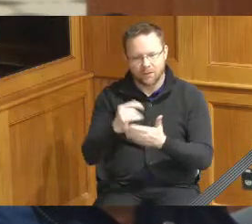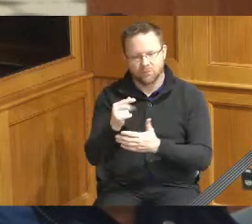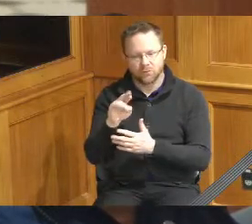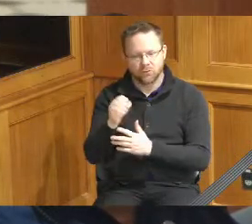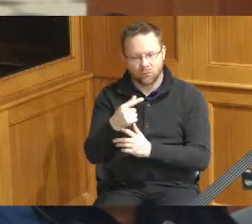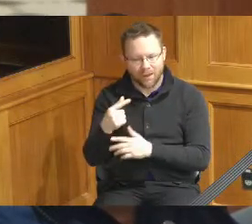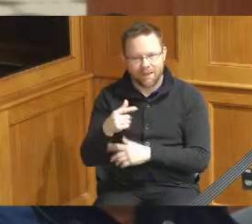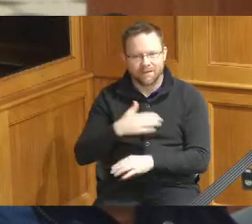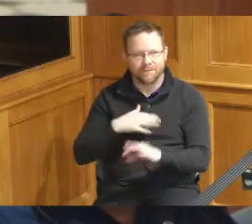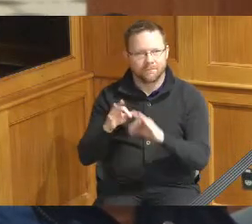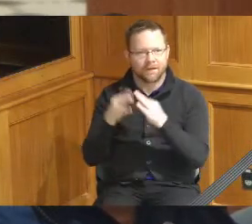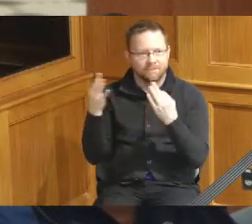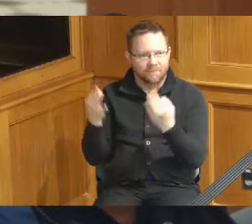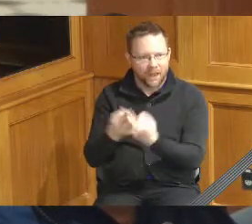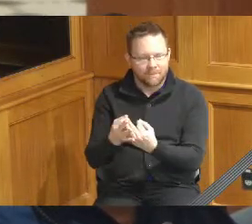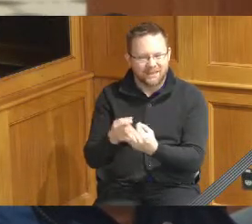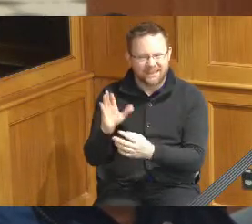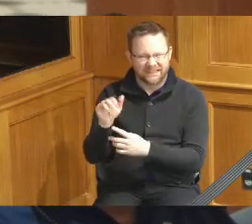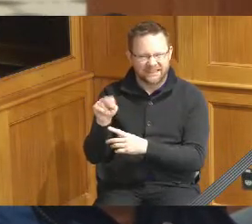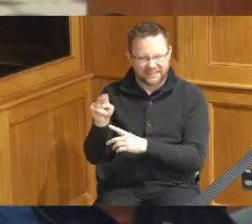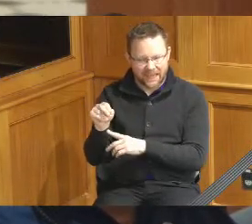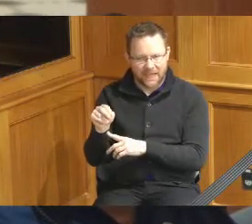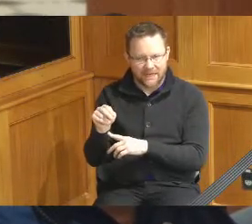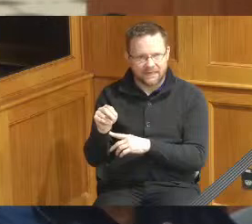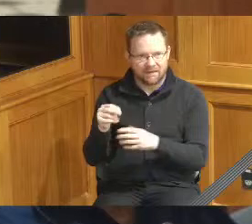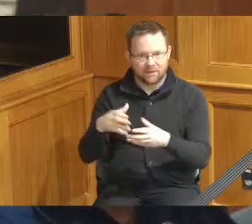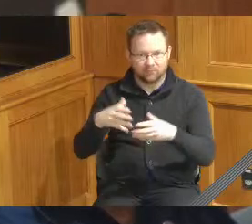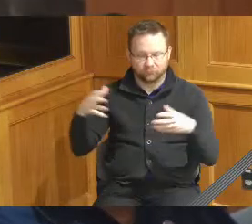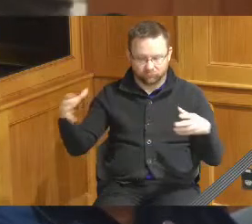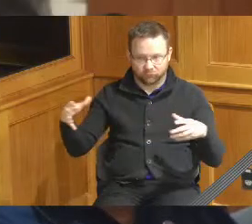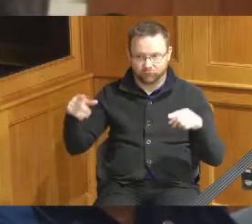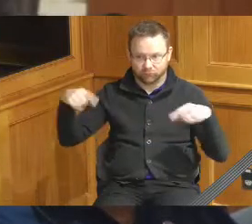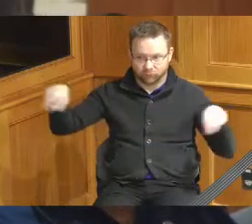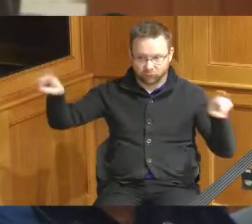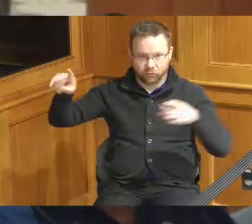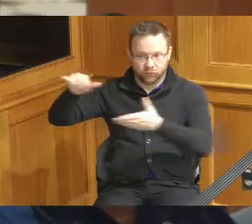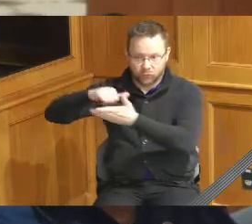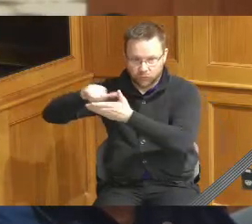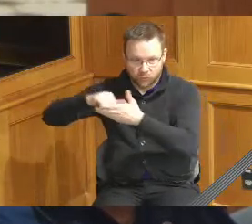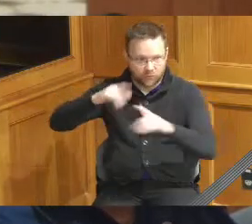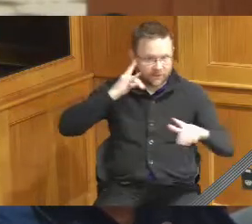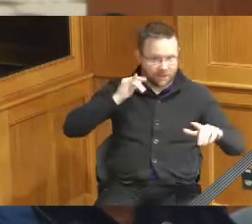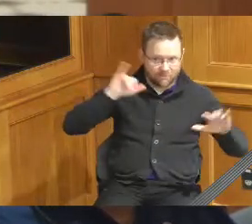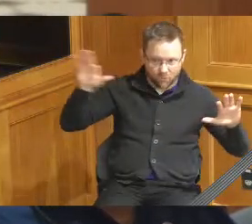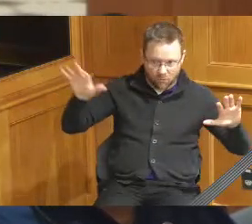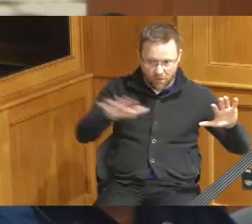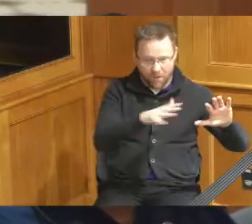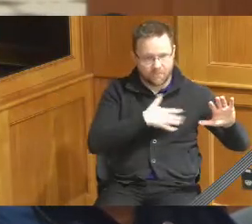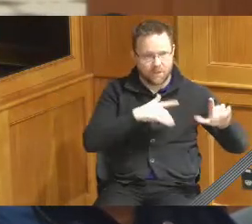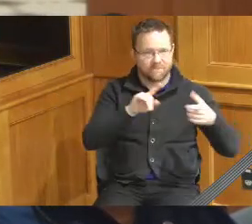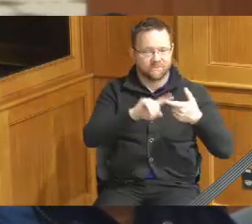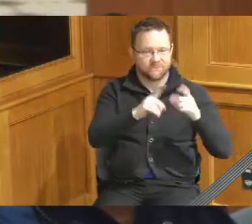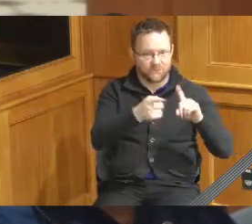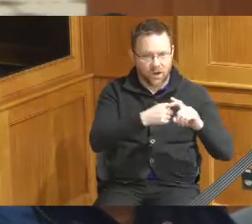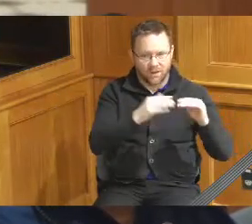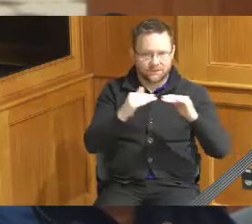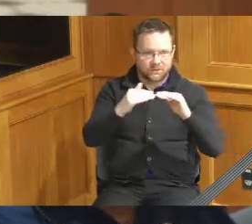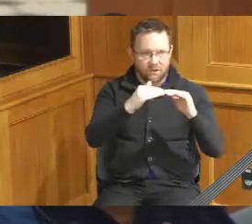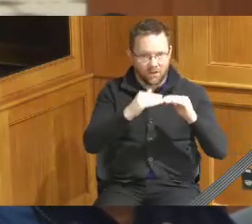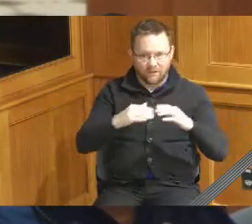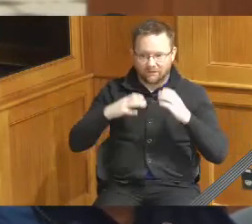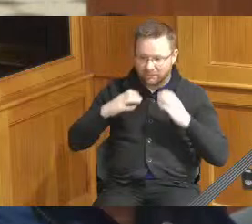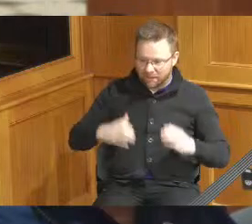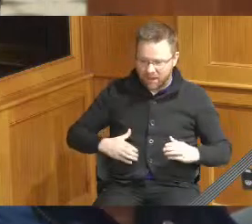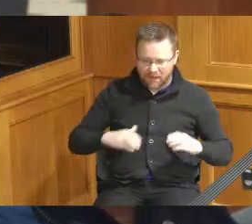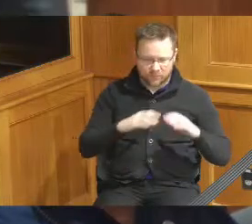my immediate family in Cincinnati, and from New York to California, all of my friends, colleagues, clients, and